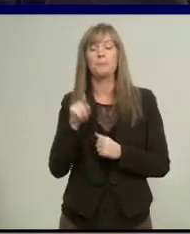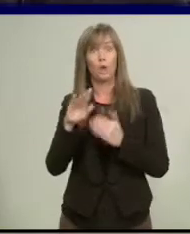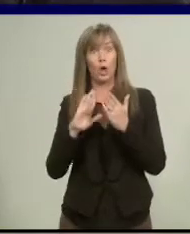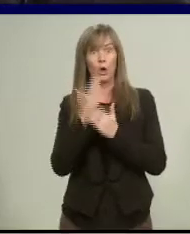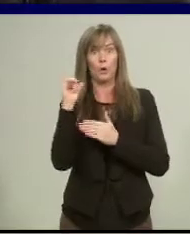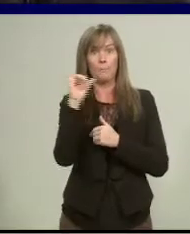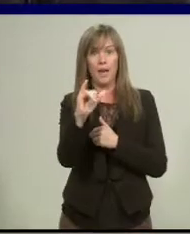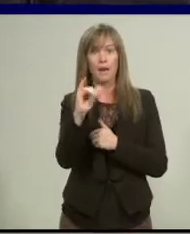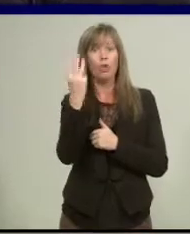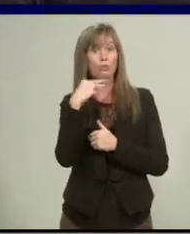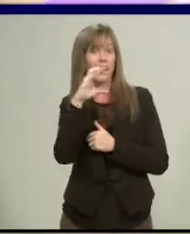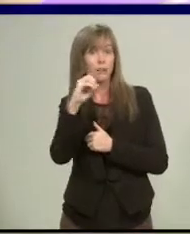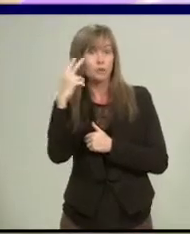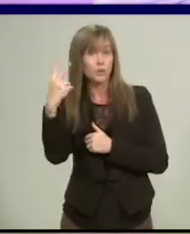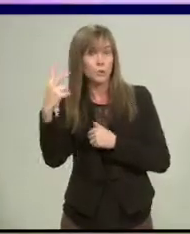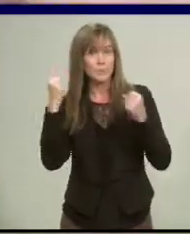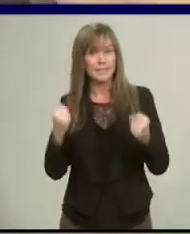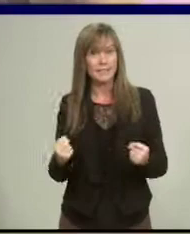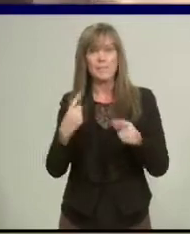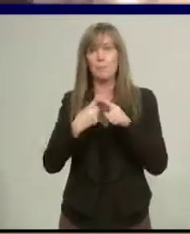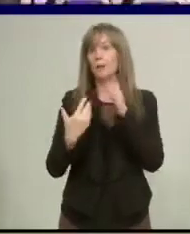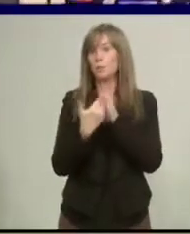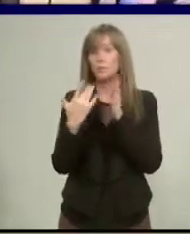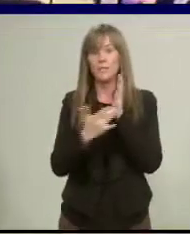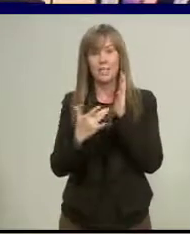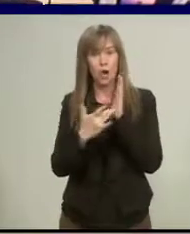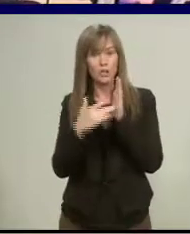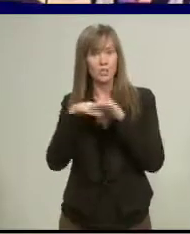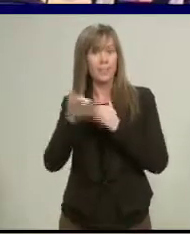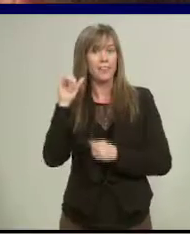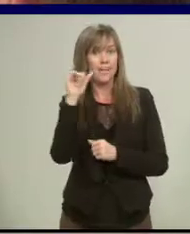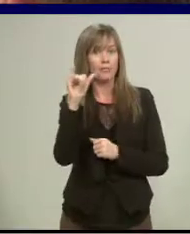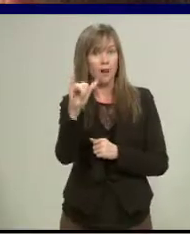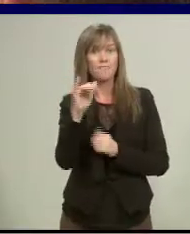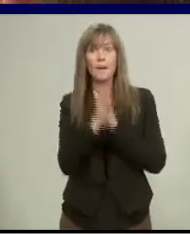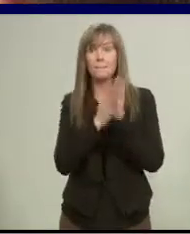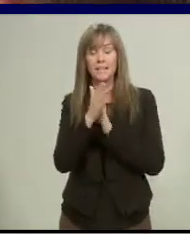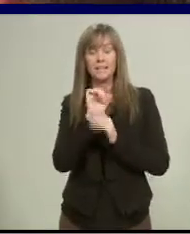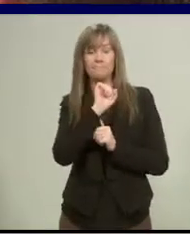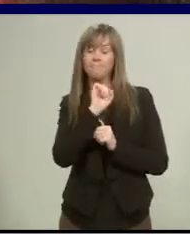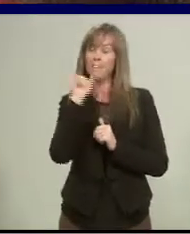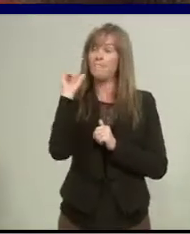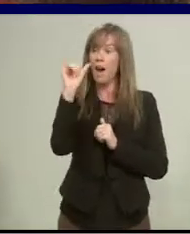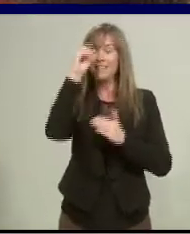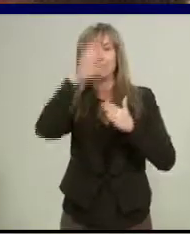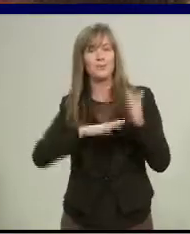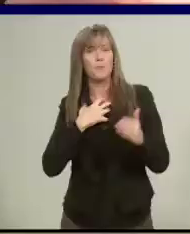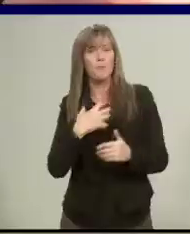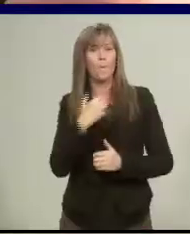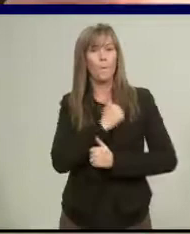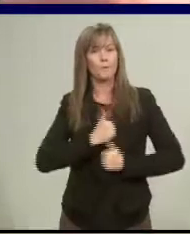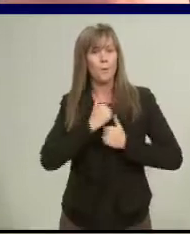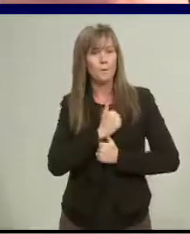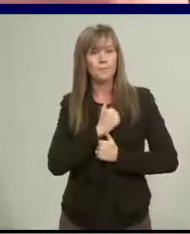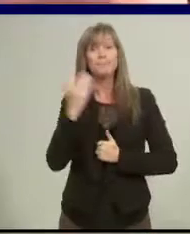boasts 302 seats and new technology throughout the aircraft, making the flying experience more enjoyable. Air